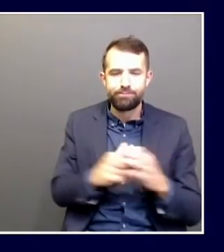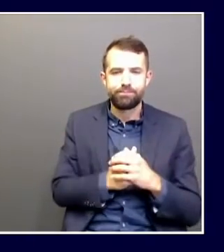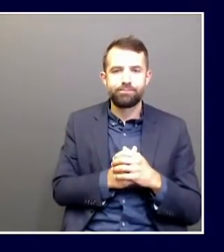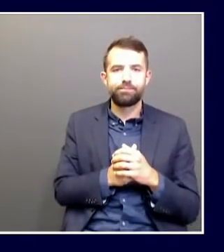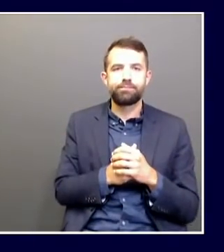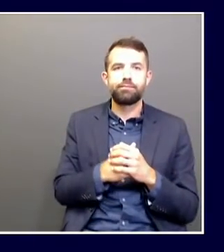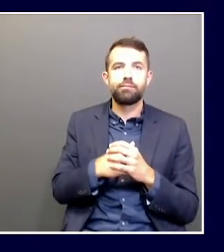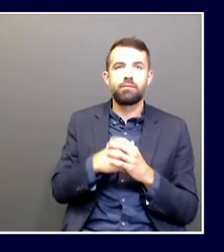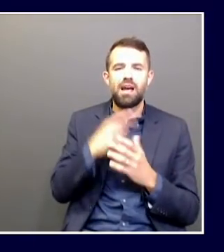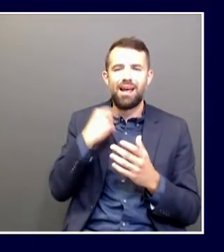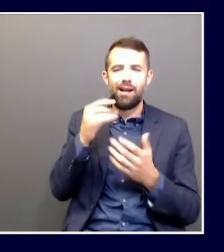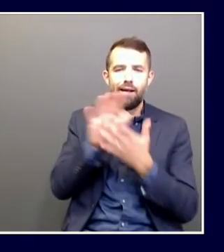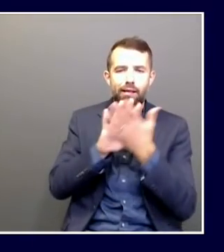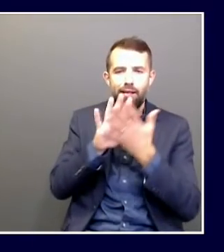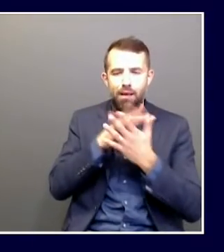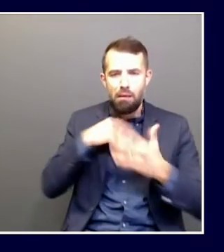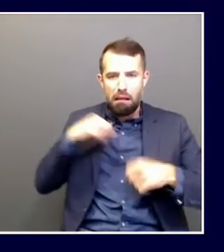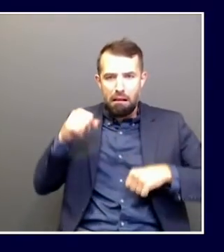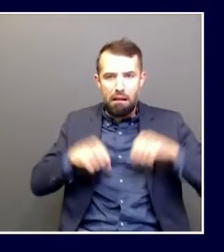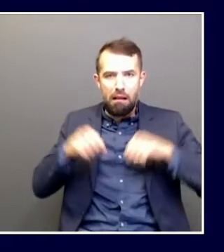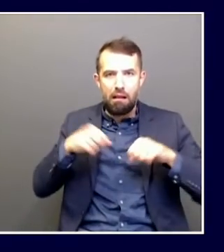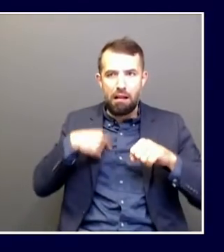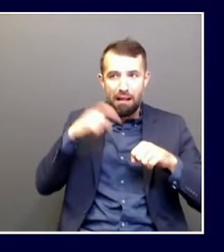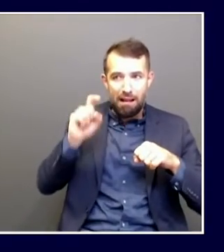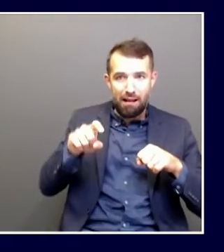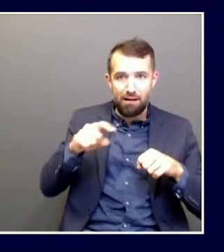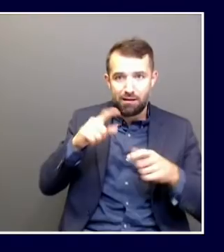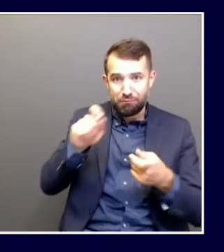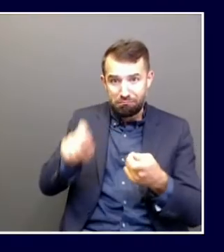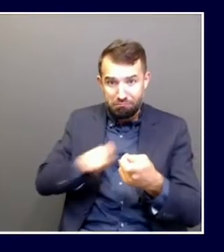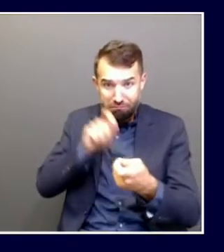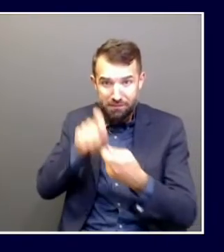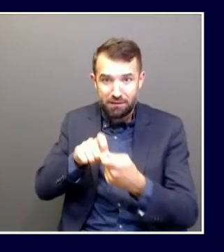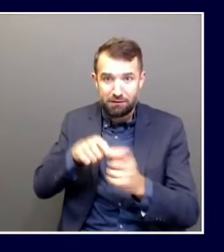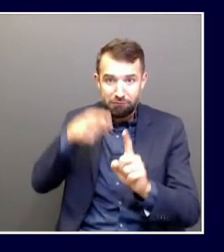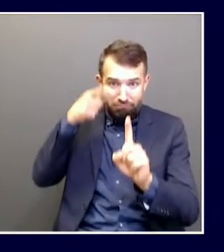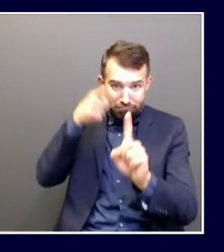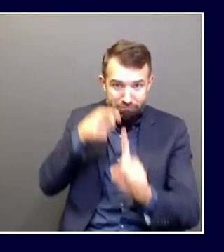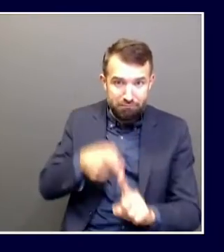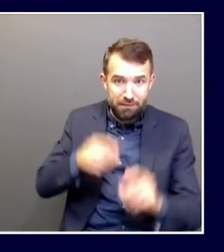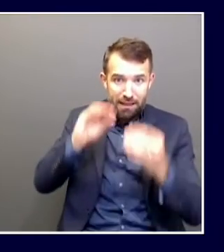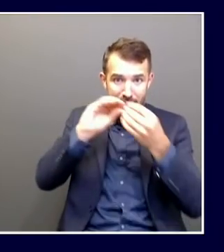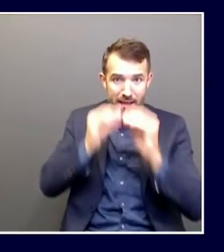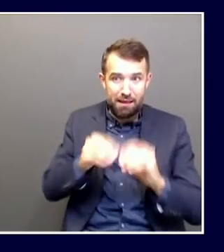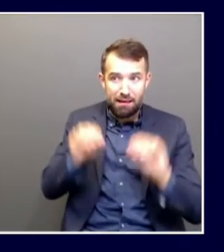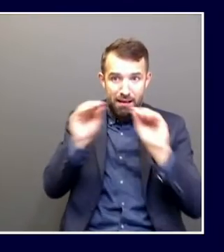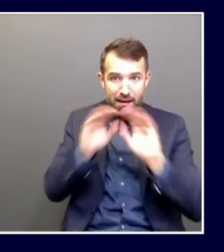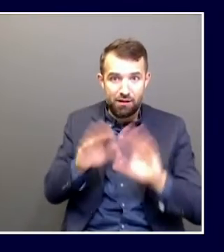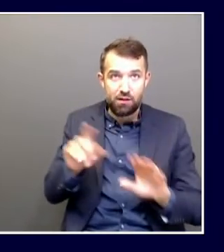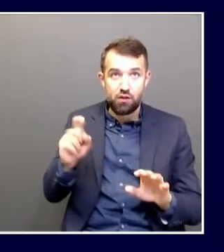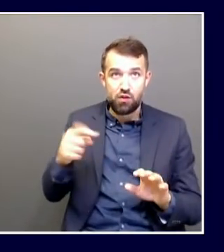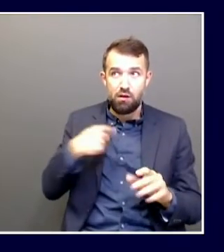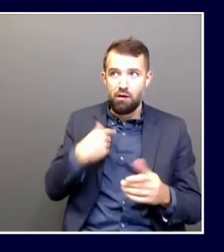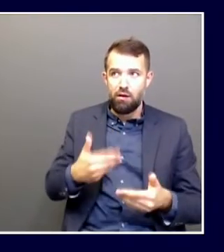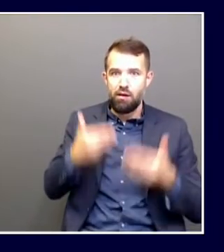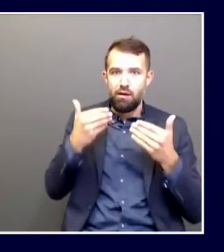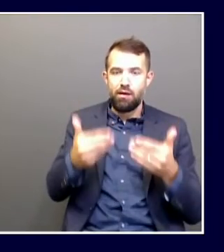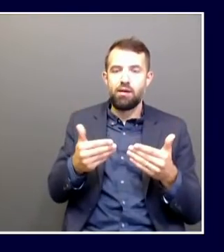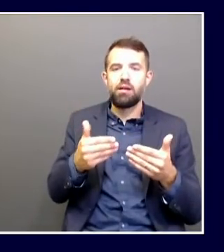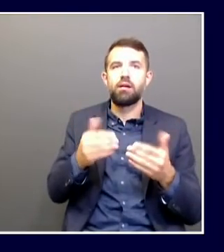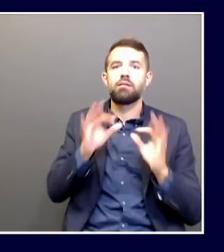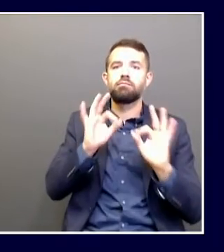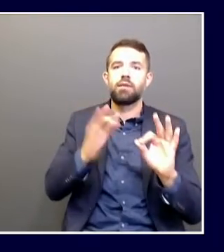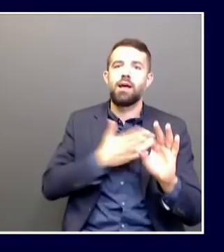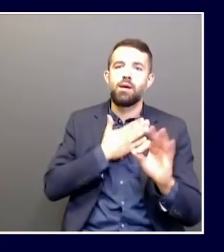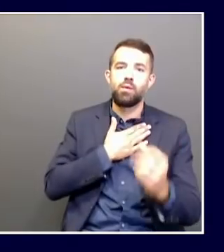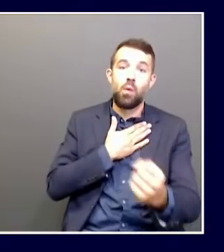whether to try to be more precise on that before, but I'm glad you raised that. You know, what we talked about a couple of weeks ago was the